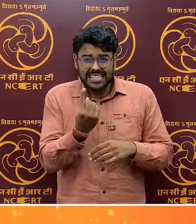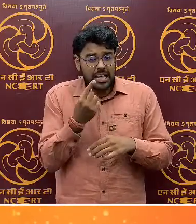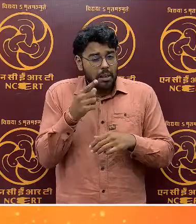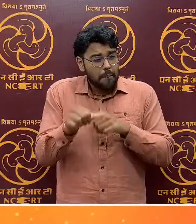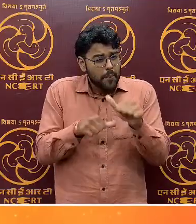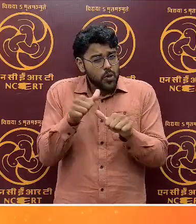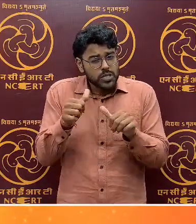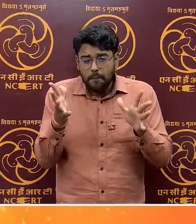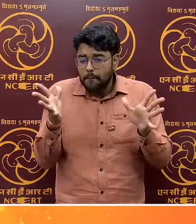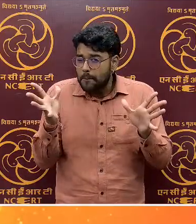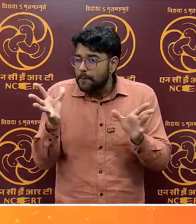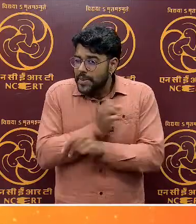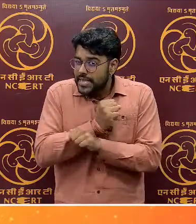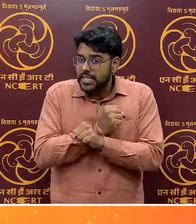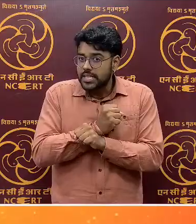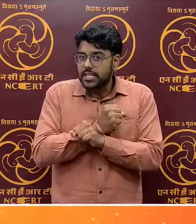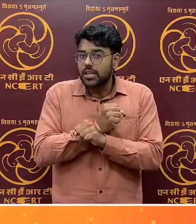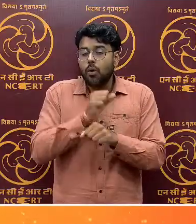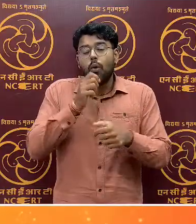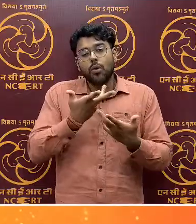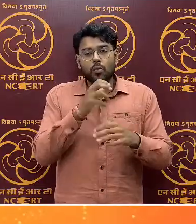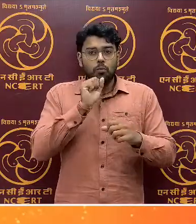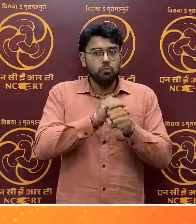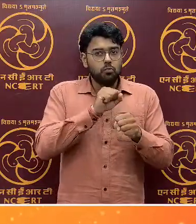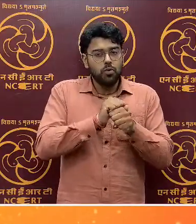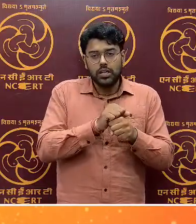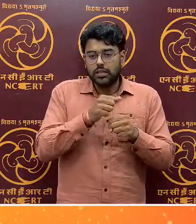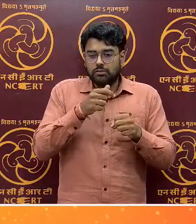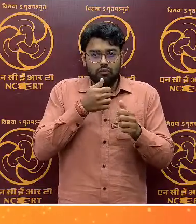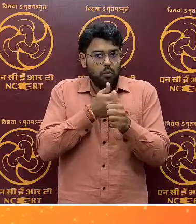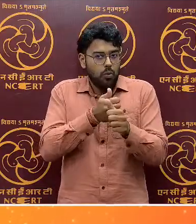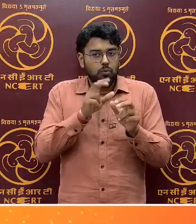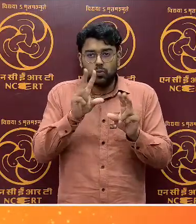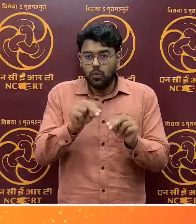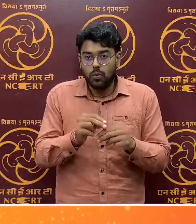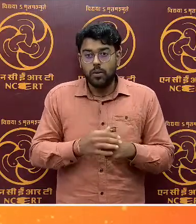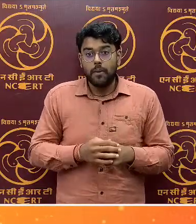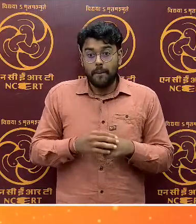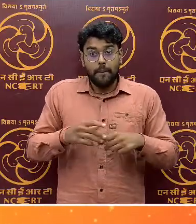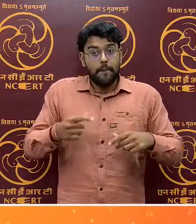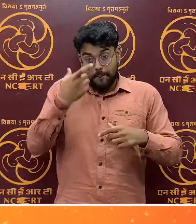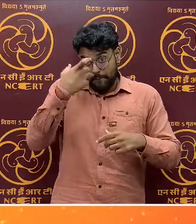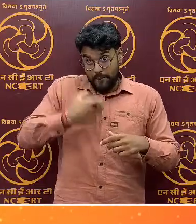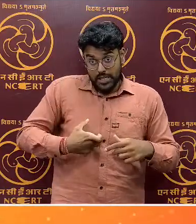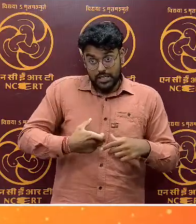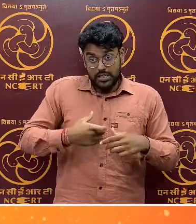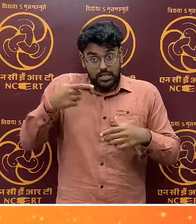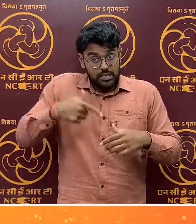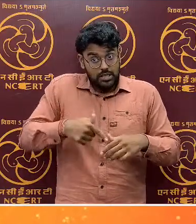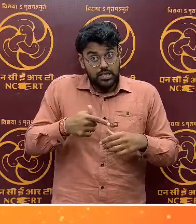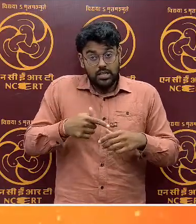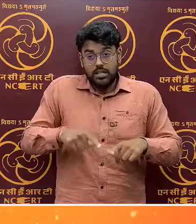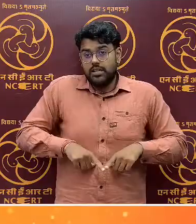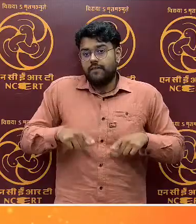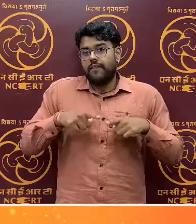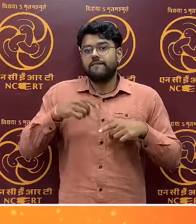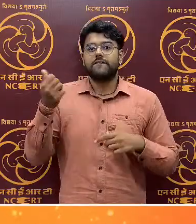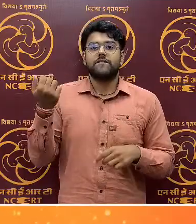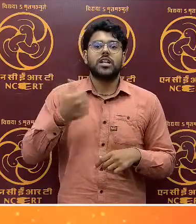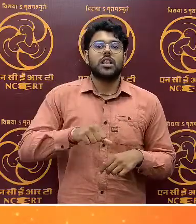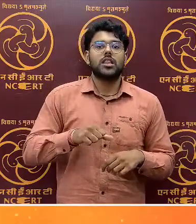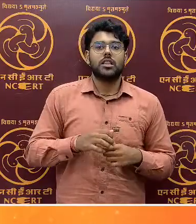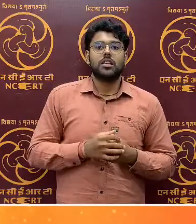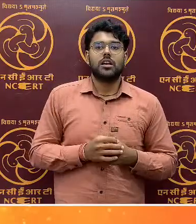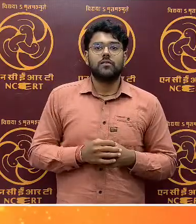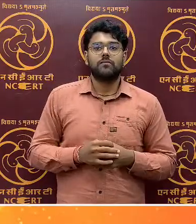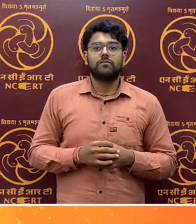process doesn't work properly, the person won't survive efficiently. Okay. Because they